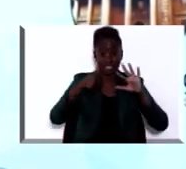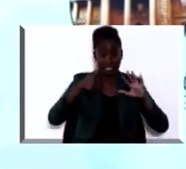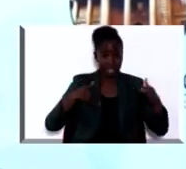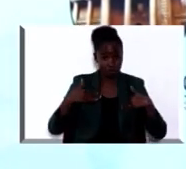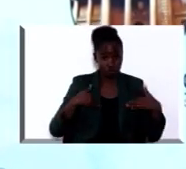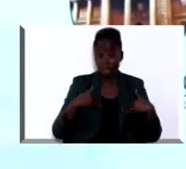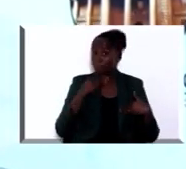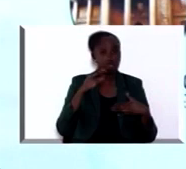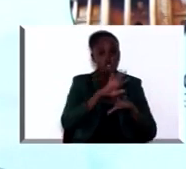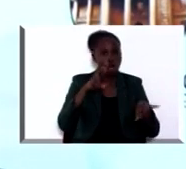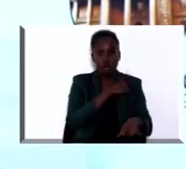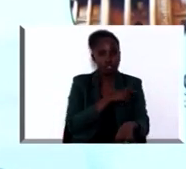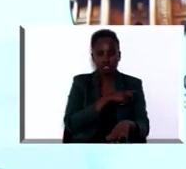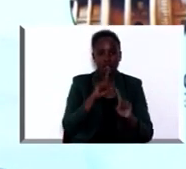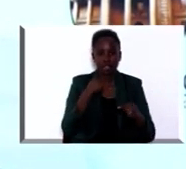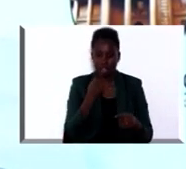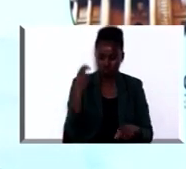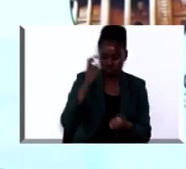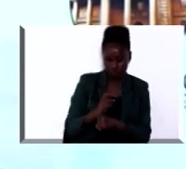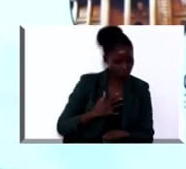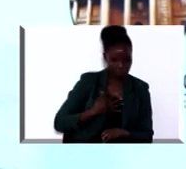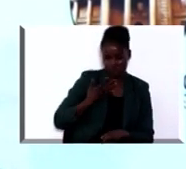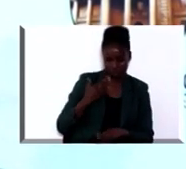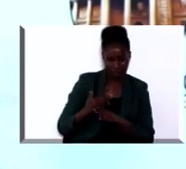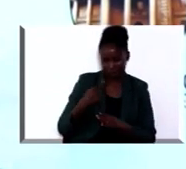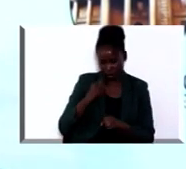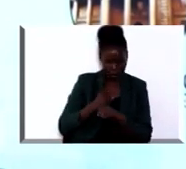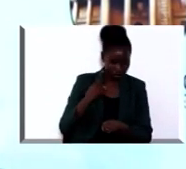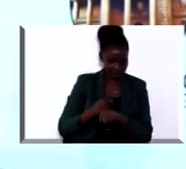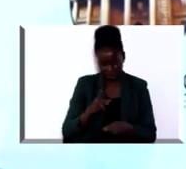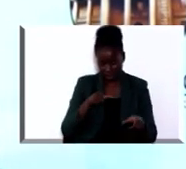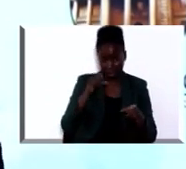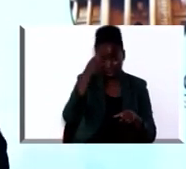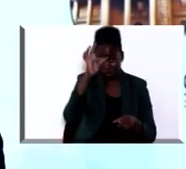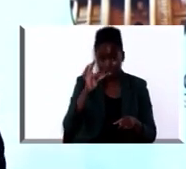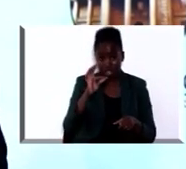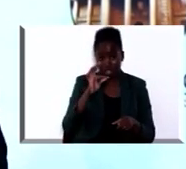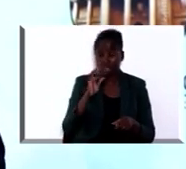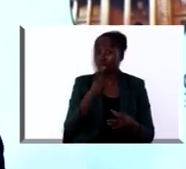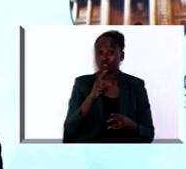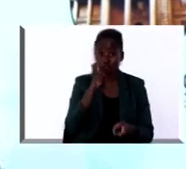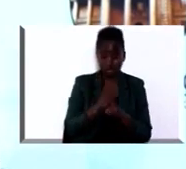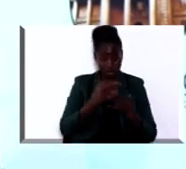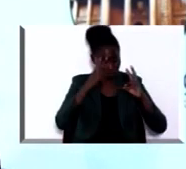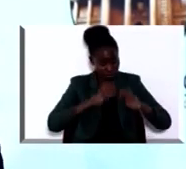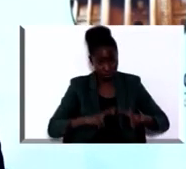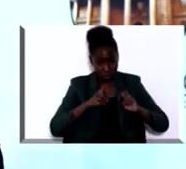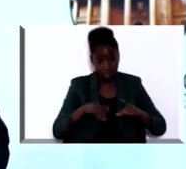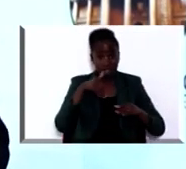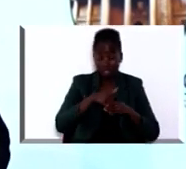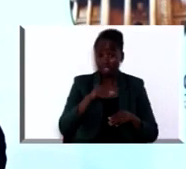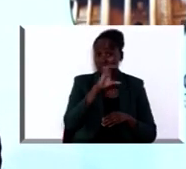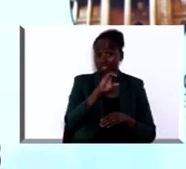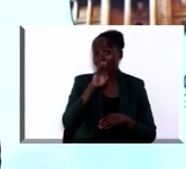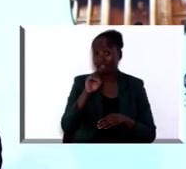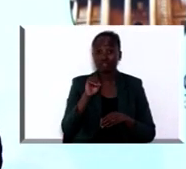who will be allowed to work for the Gauteng provincial government who is refusing to be vetted in the sixth administration. This will